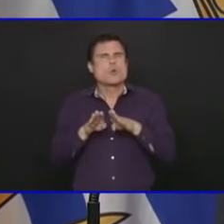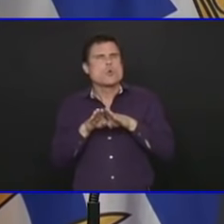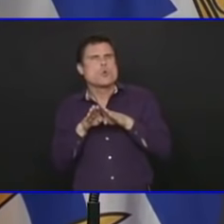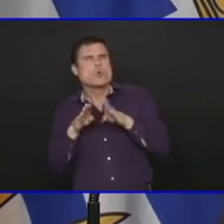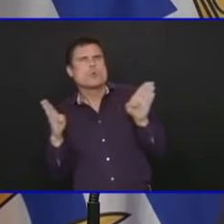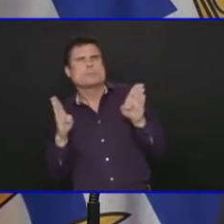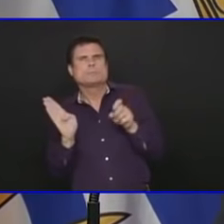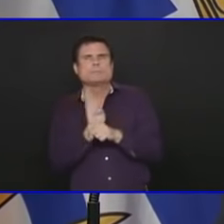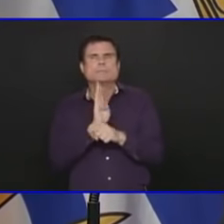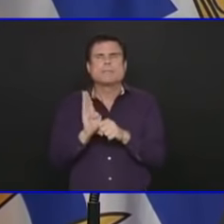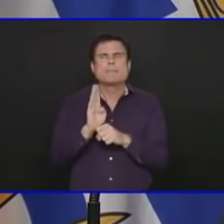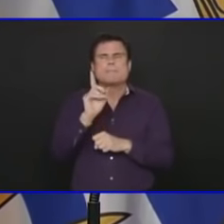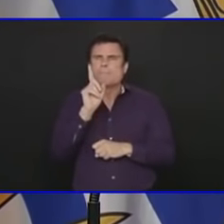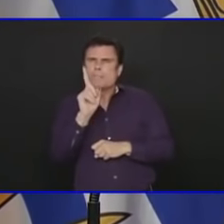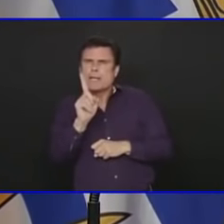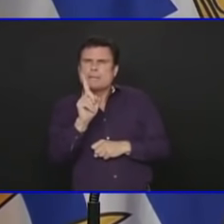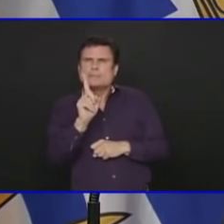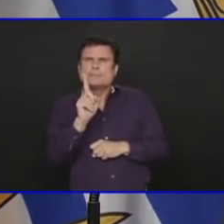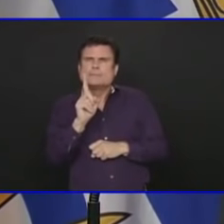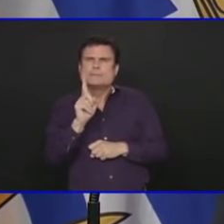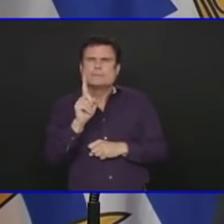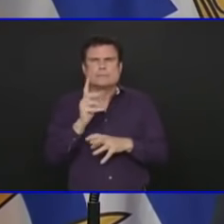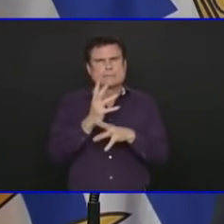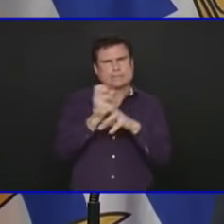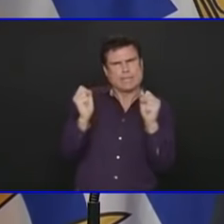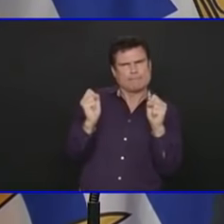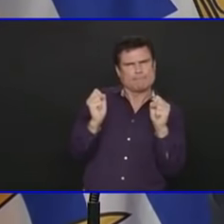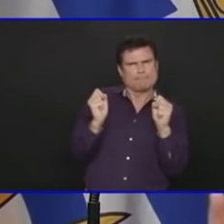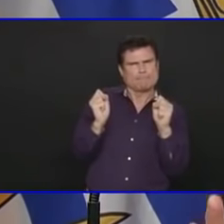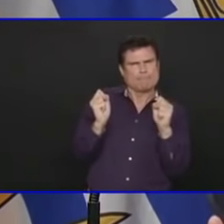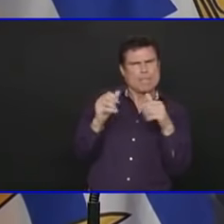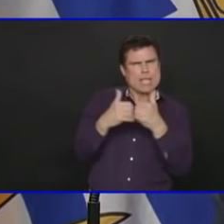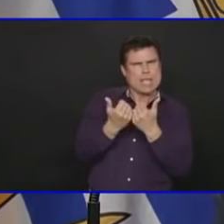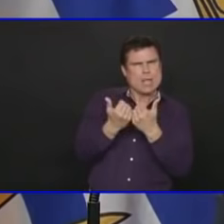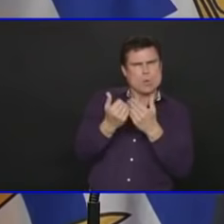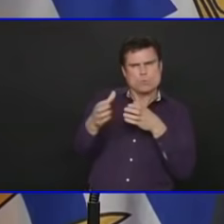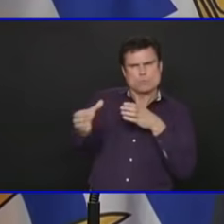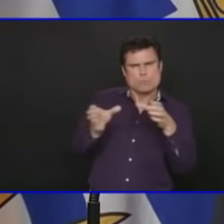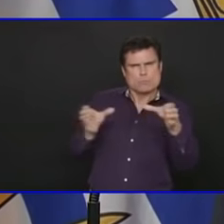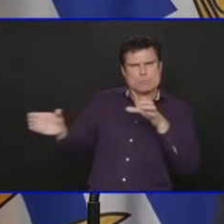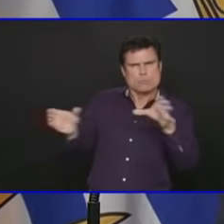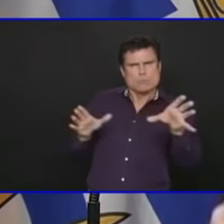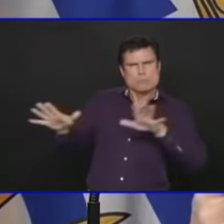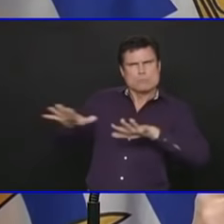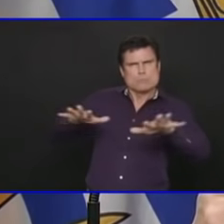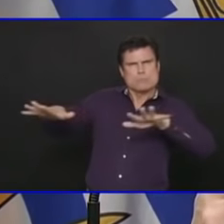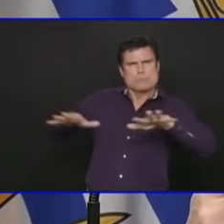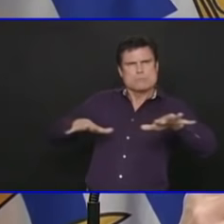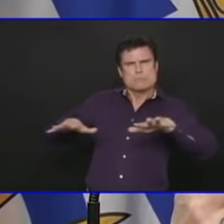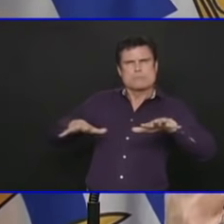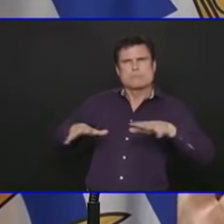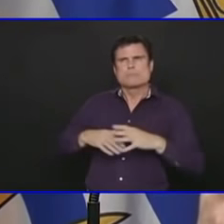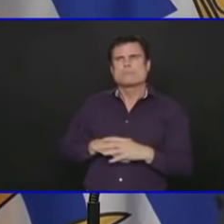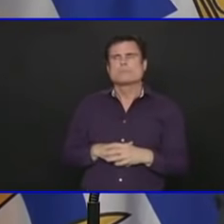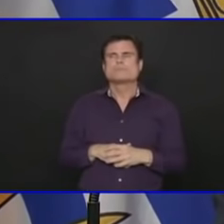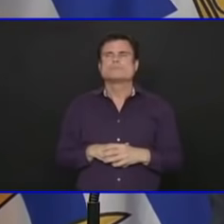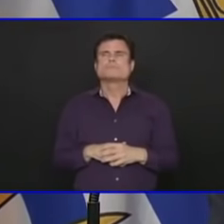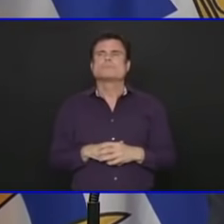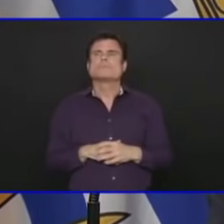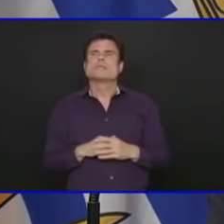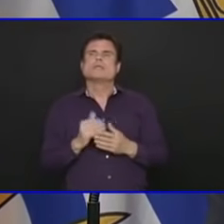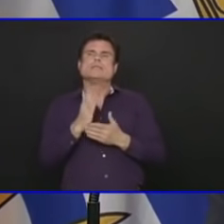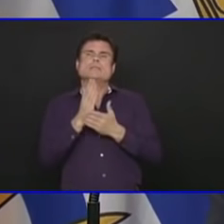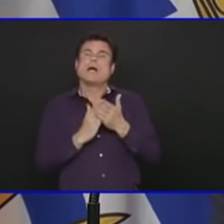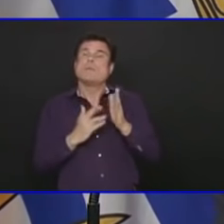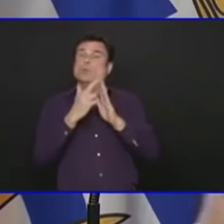time? Some of the things that will not be changing that in the near future are the orders, for example, on numbers of people